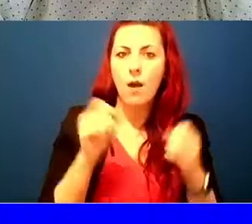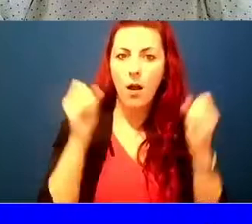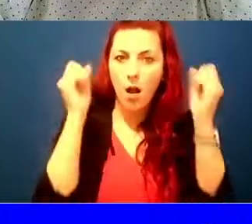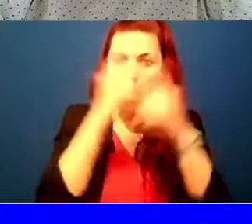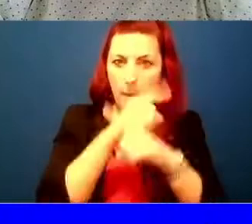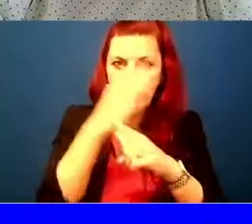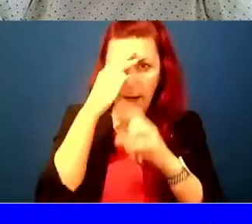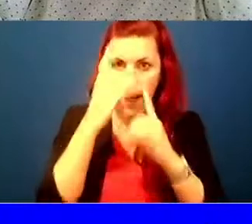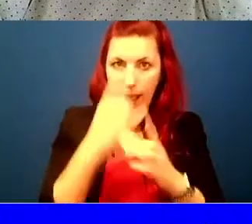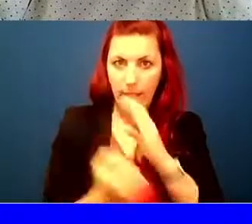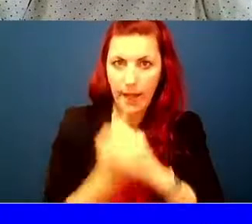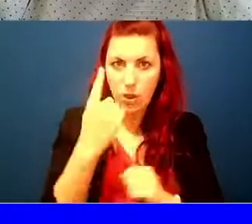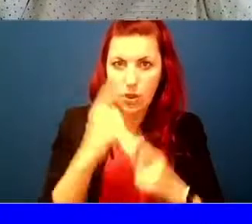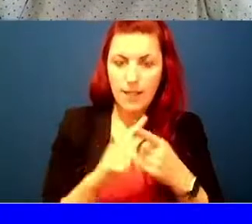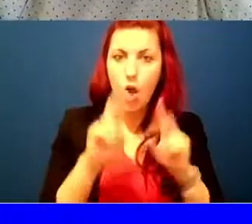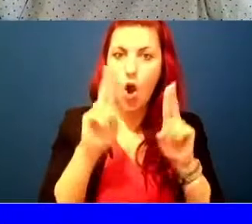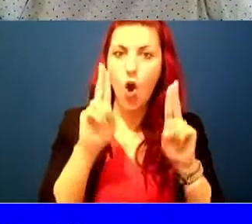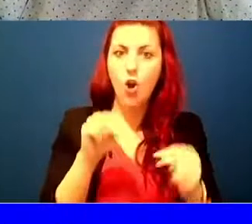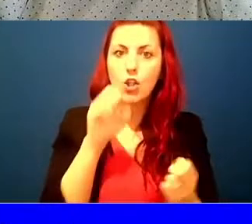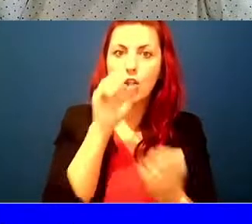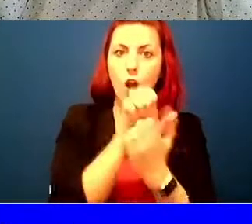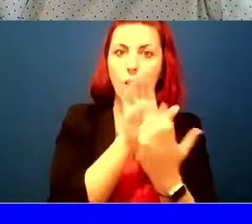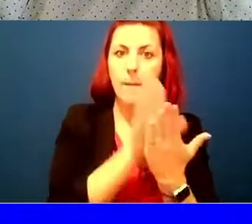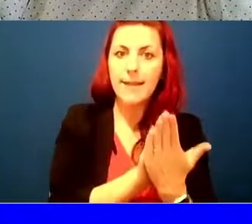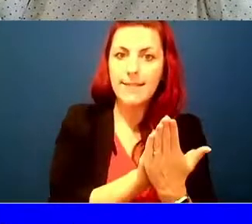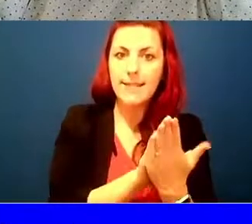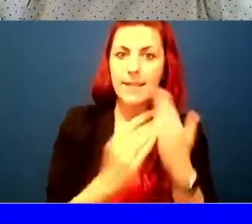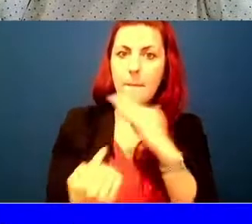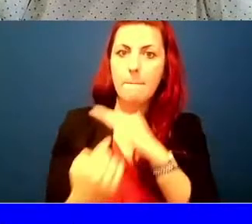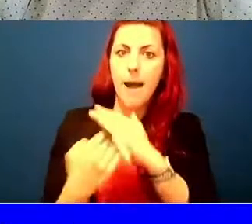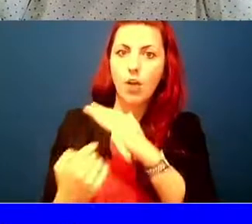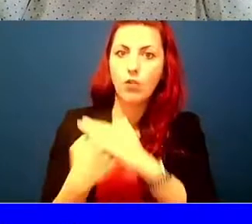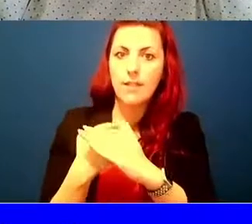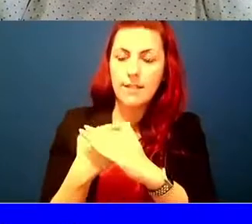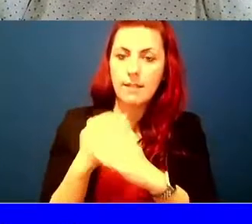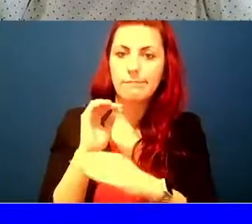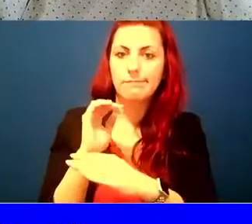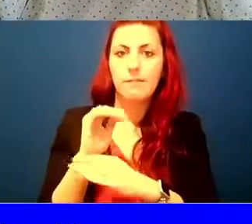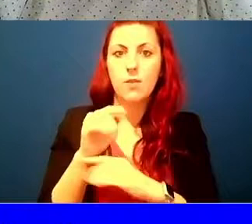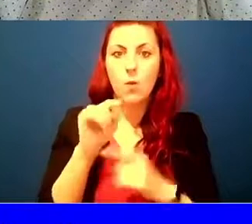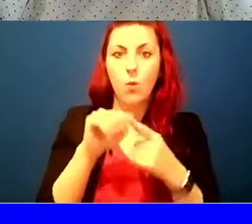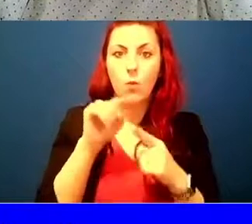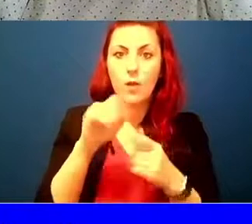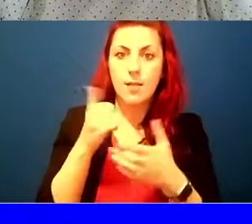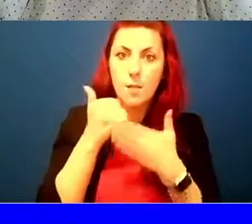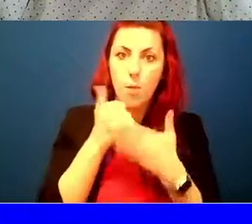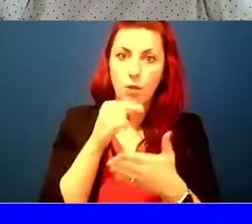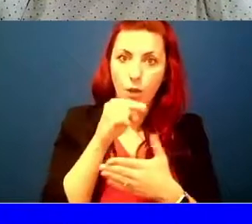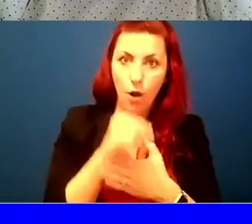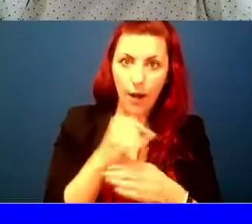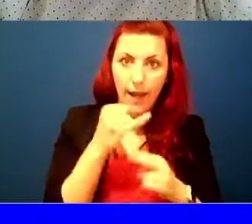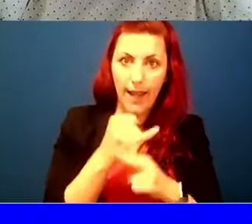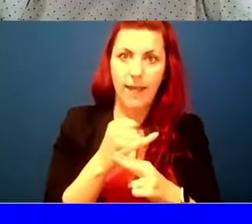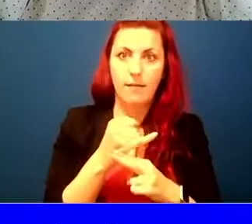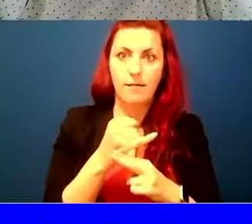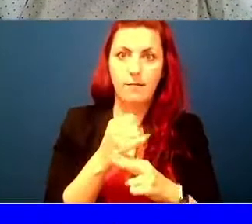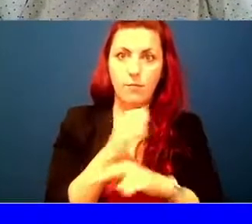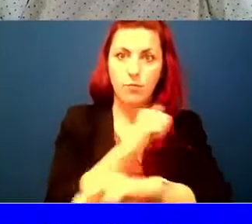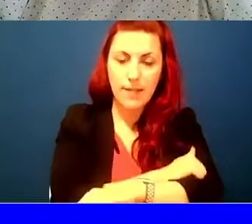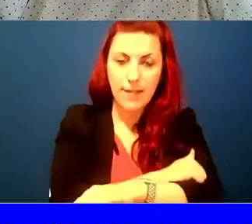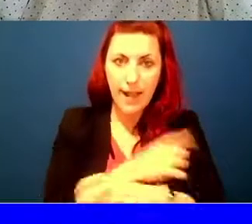she's an undocumented migrant. We are supporting her to cope in prison, helping her to prepare for